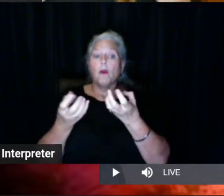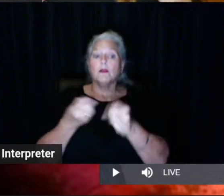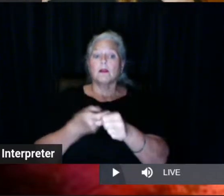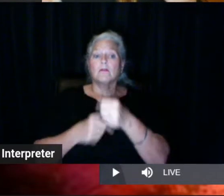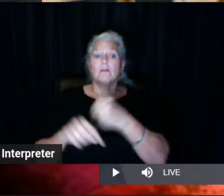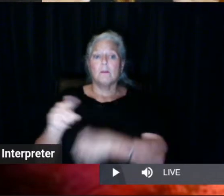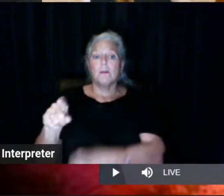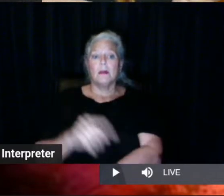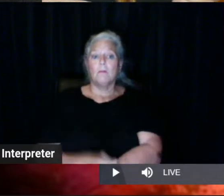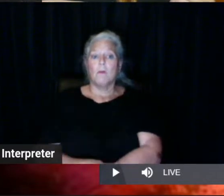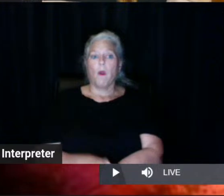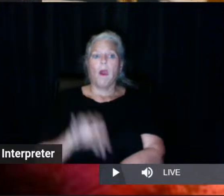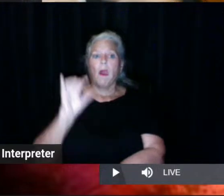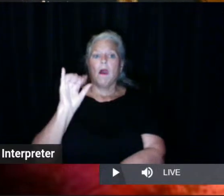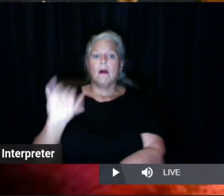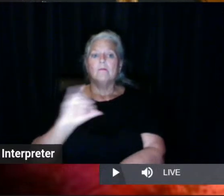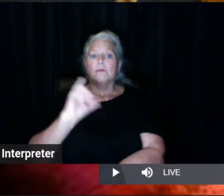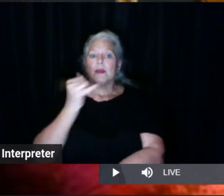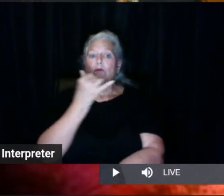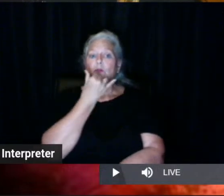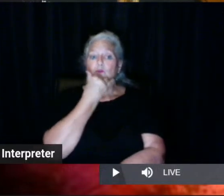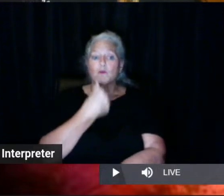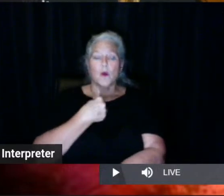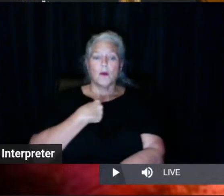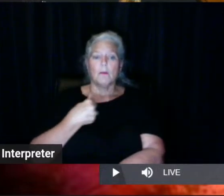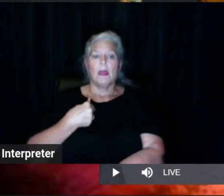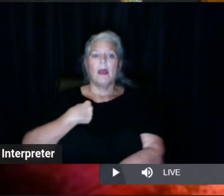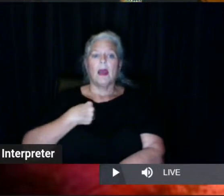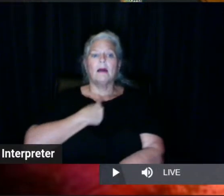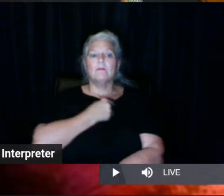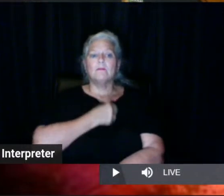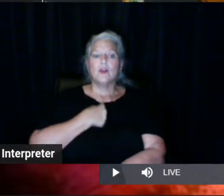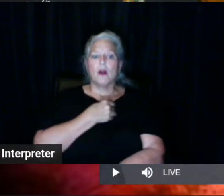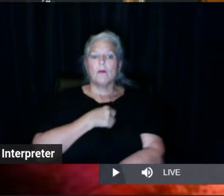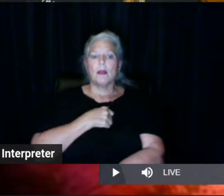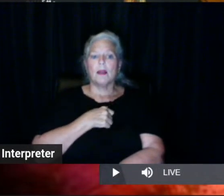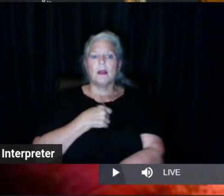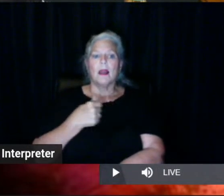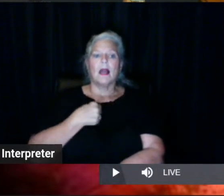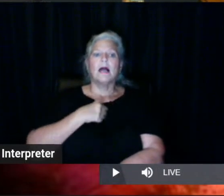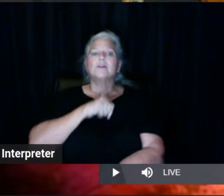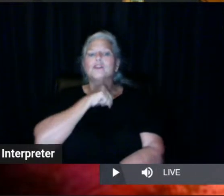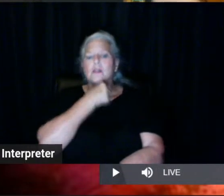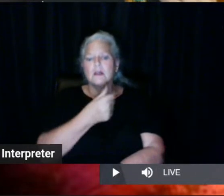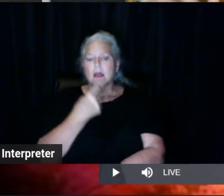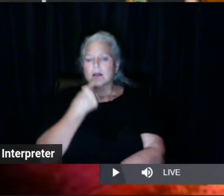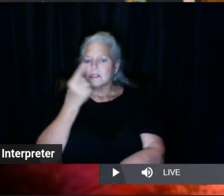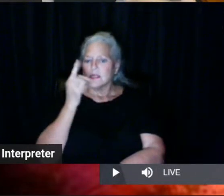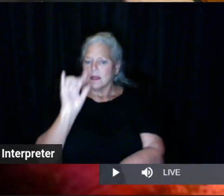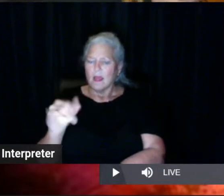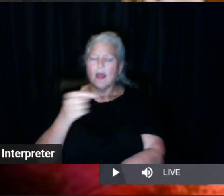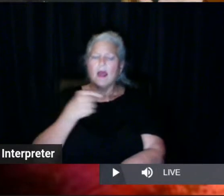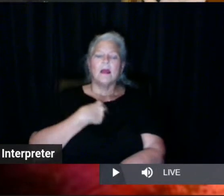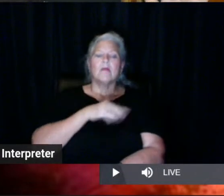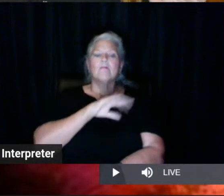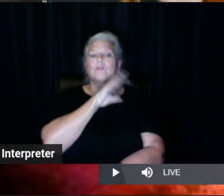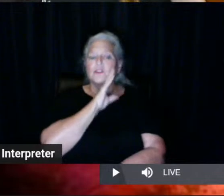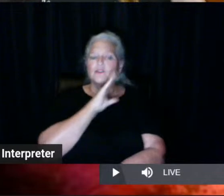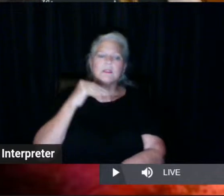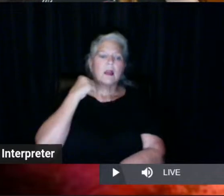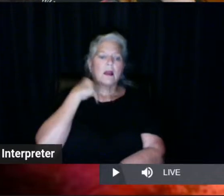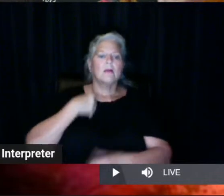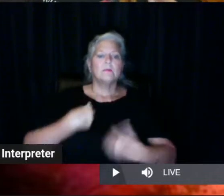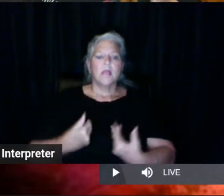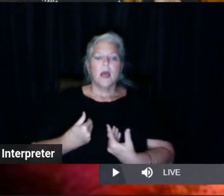say, that was wrong of me and I apologize. I shouldn't have spoken that way. I'm frustrated. I'm tired, whatever.